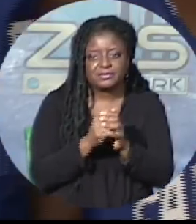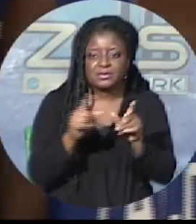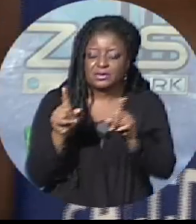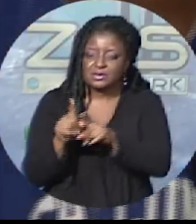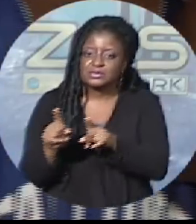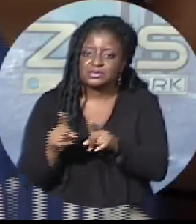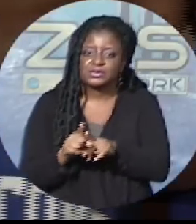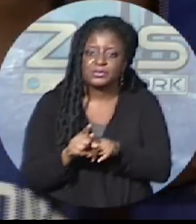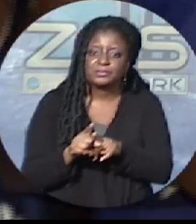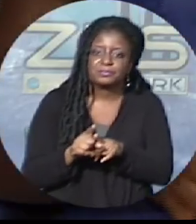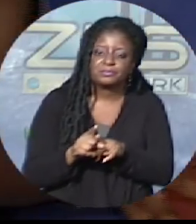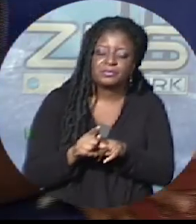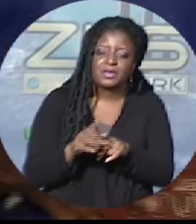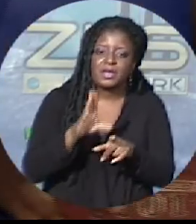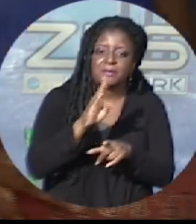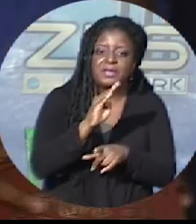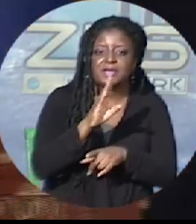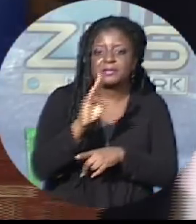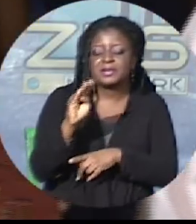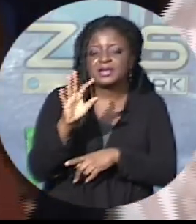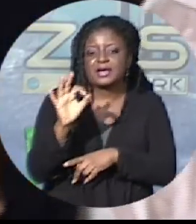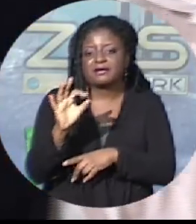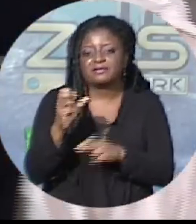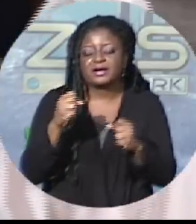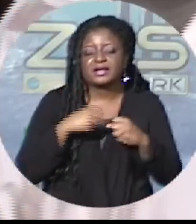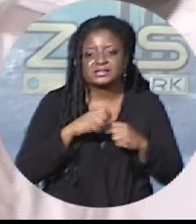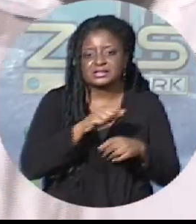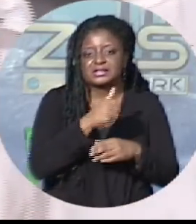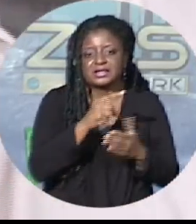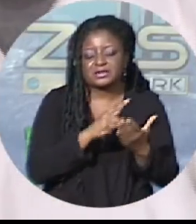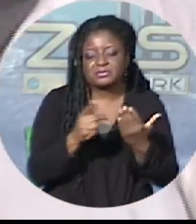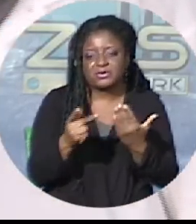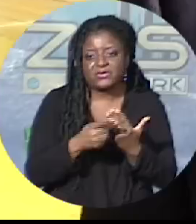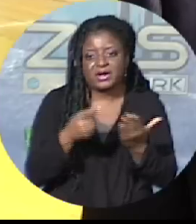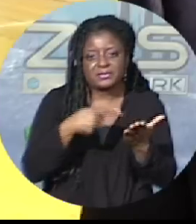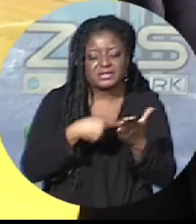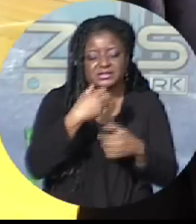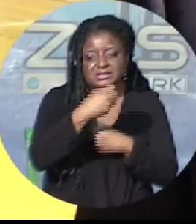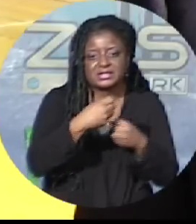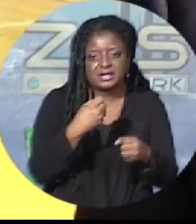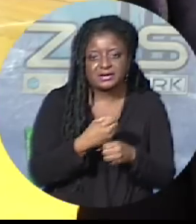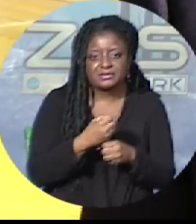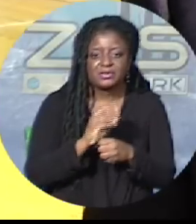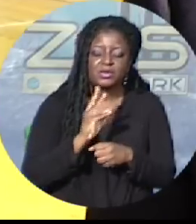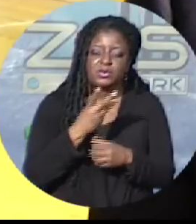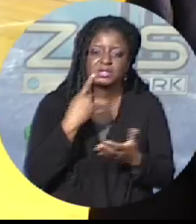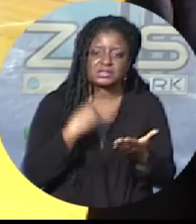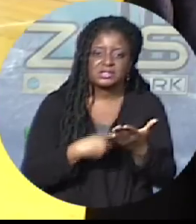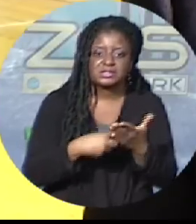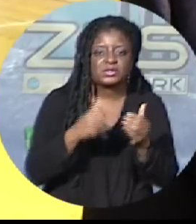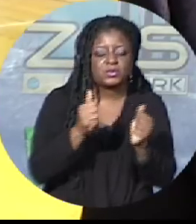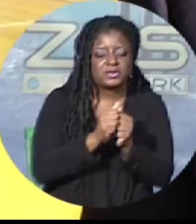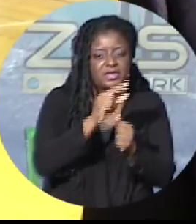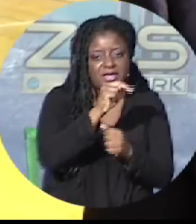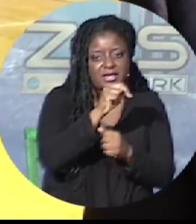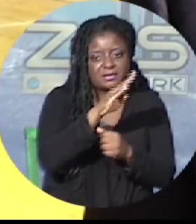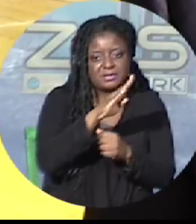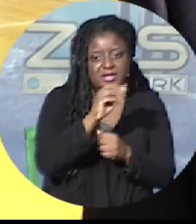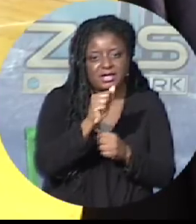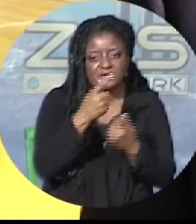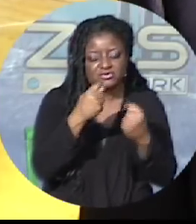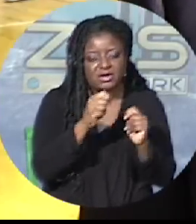team competition, the BBF has another big initiative on the drawing board this year. We're in discussion with the NBA and all in trying to